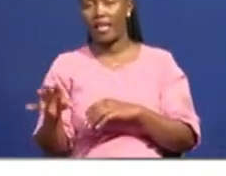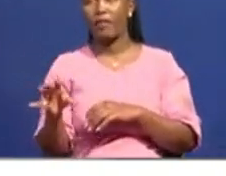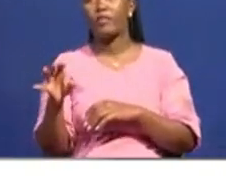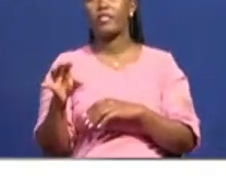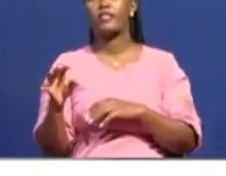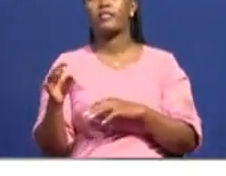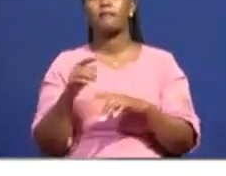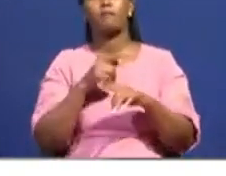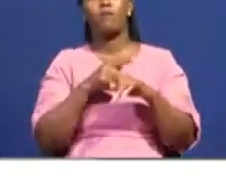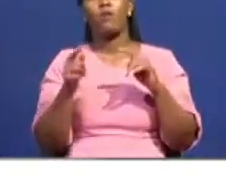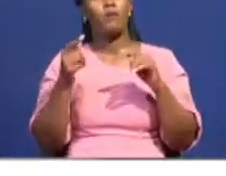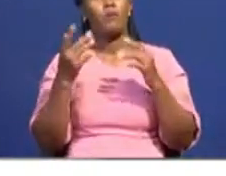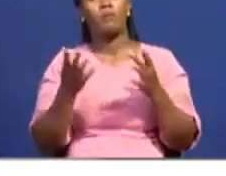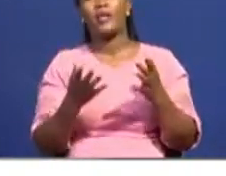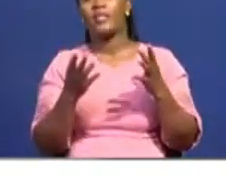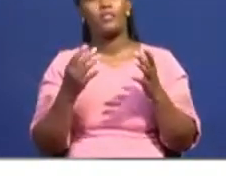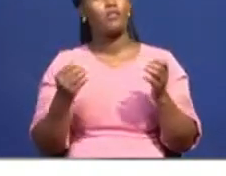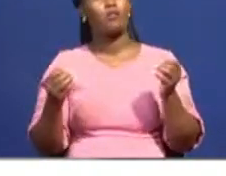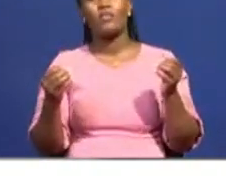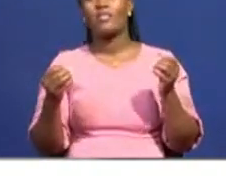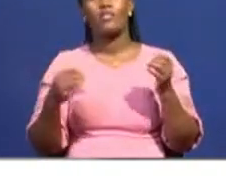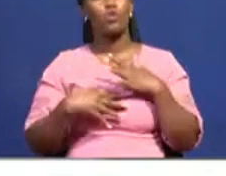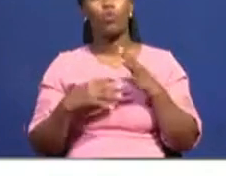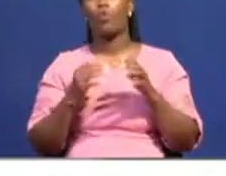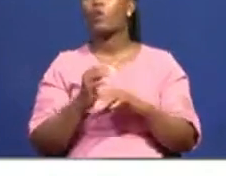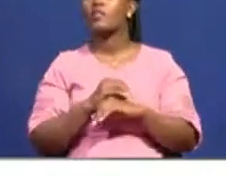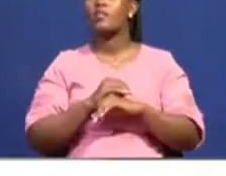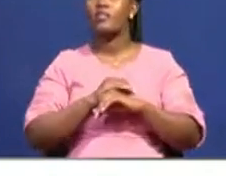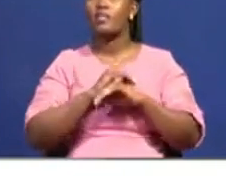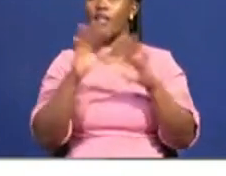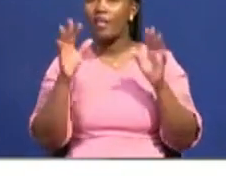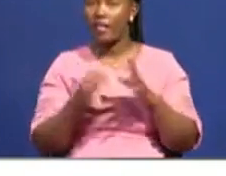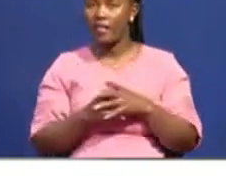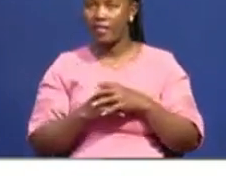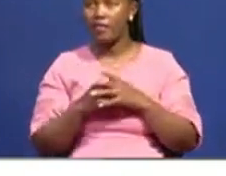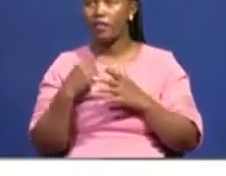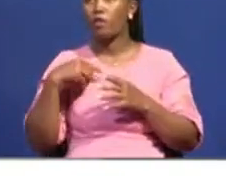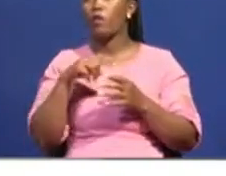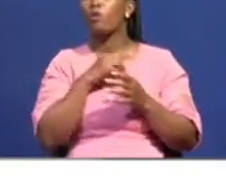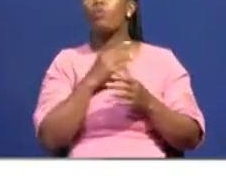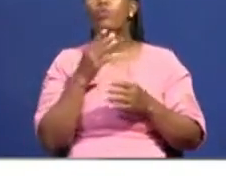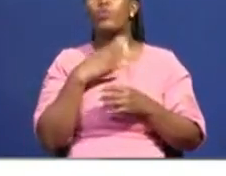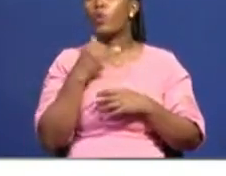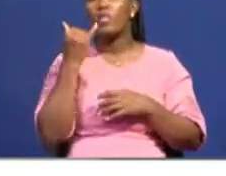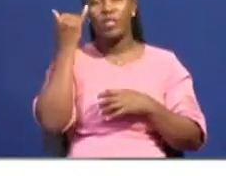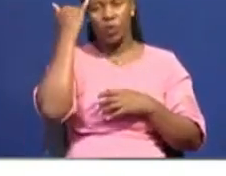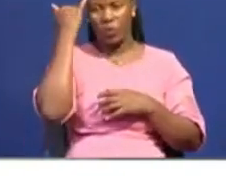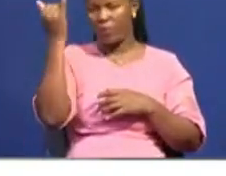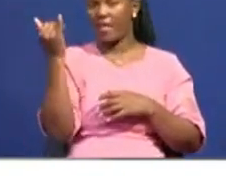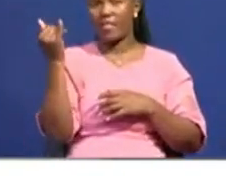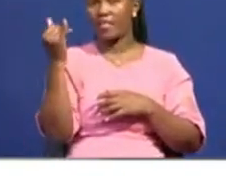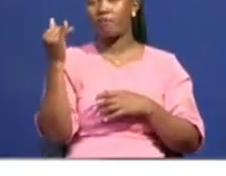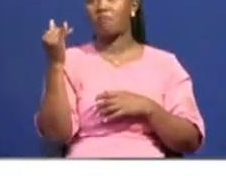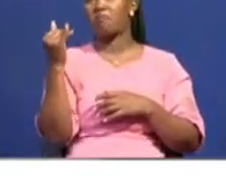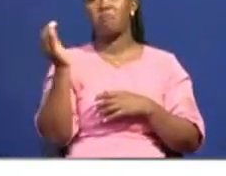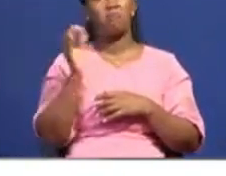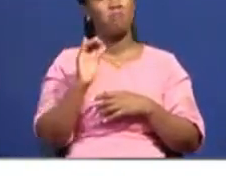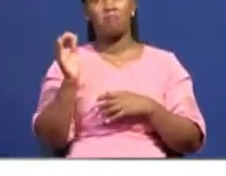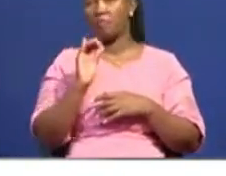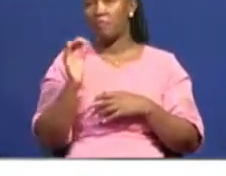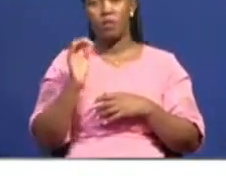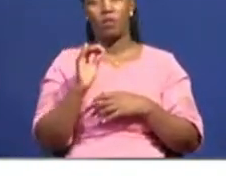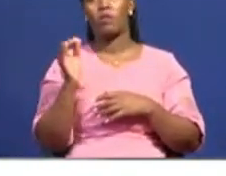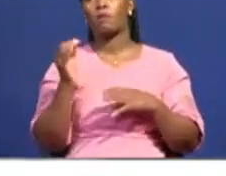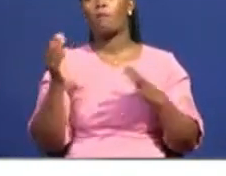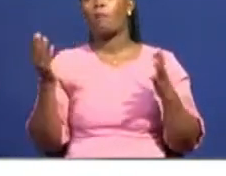the devastation was quite clear. So we would not wish to imagine a situation where